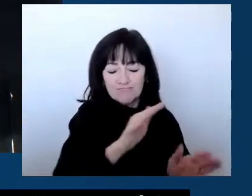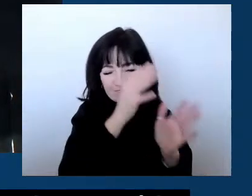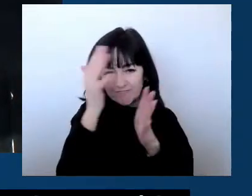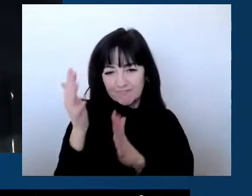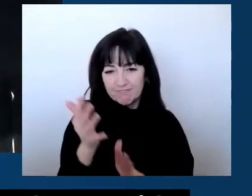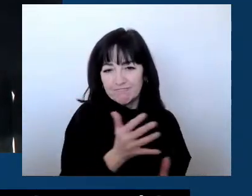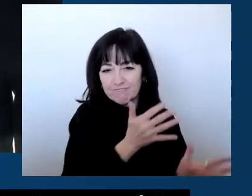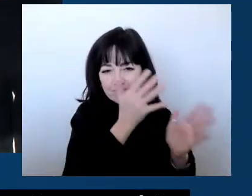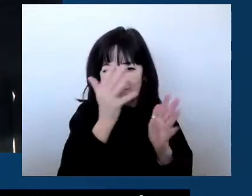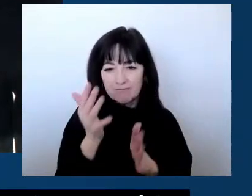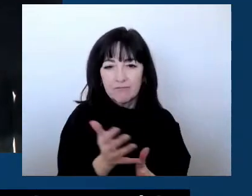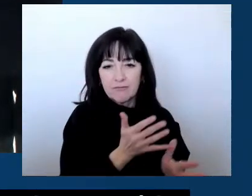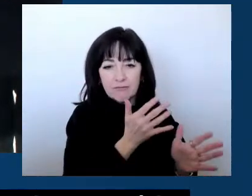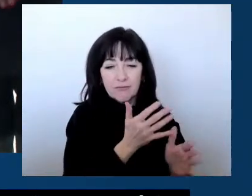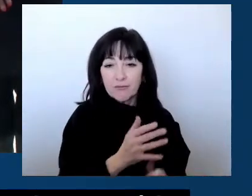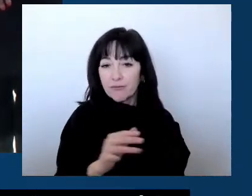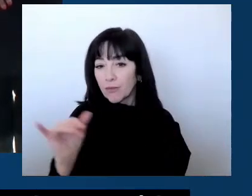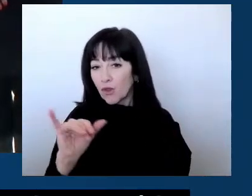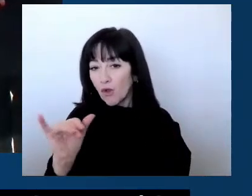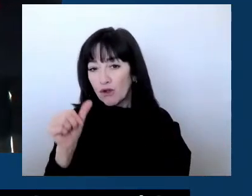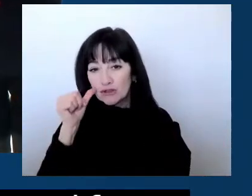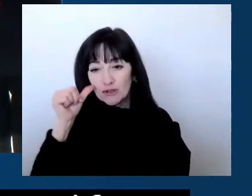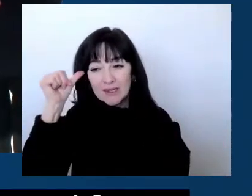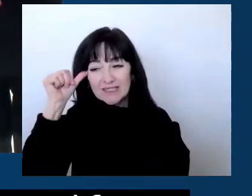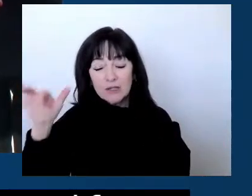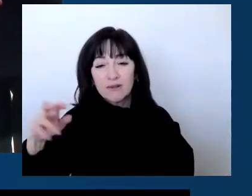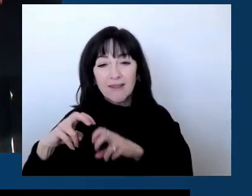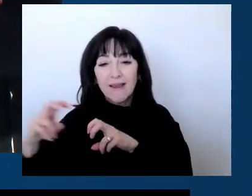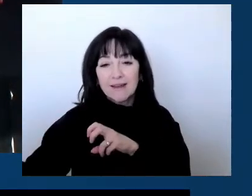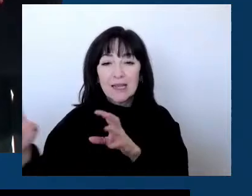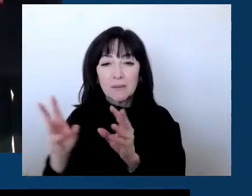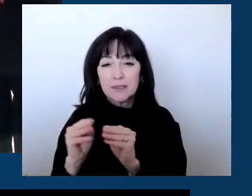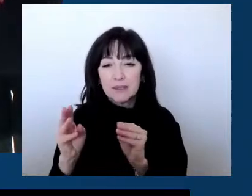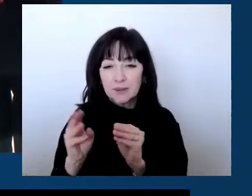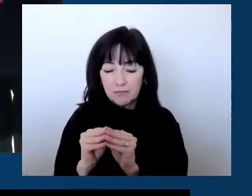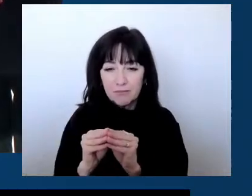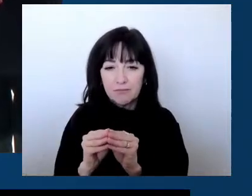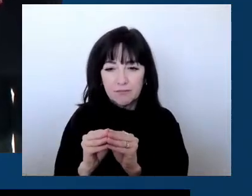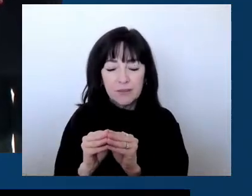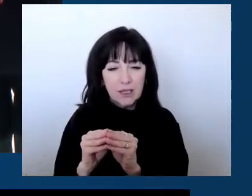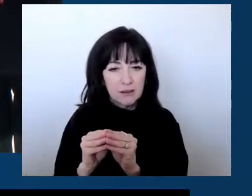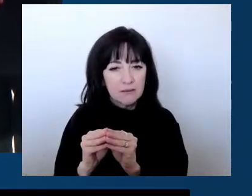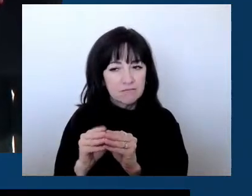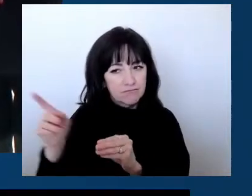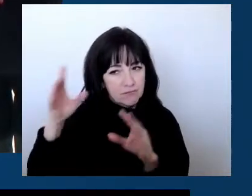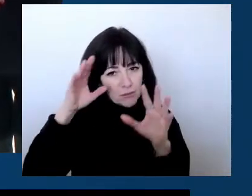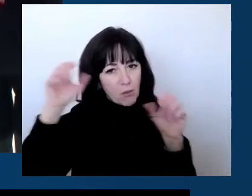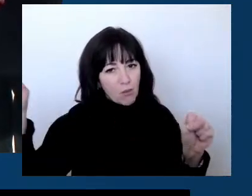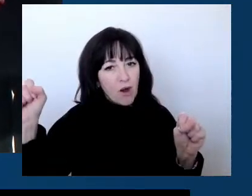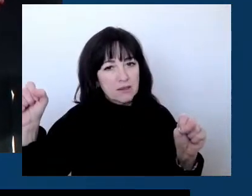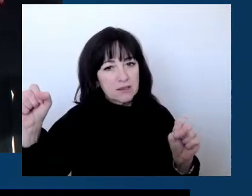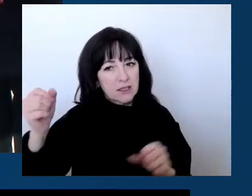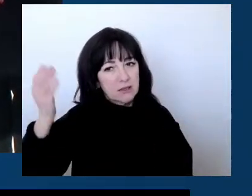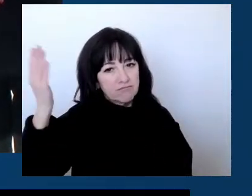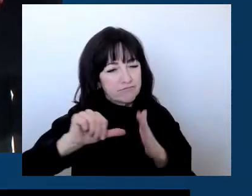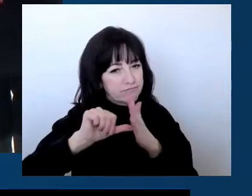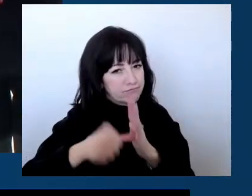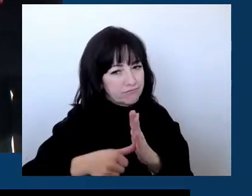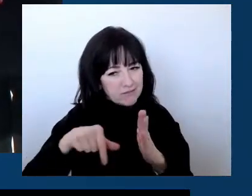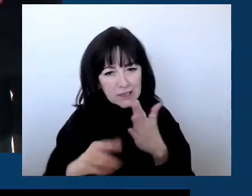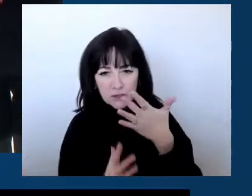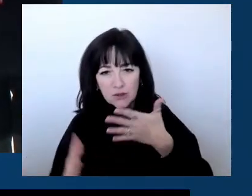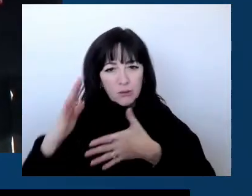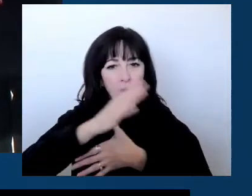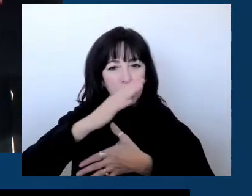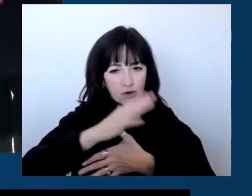Also, and the President just yesterday in the Cabinet meeting reiterated this priority one more time, these vehicles need to be